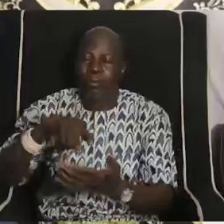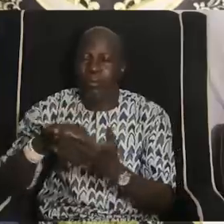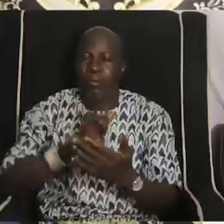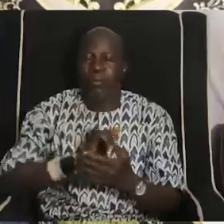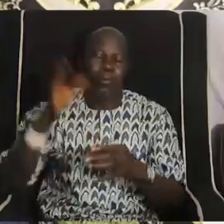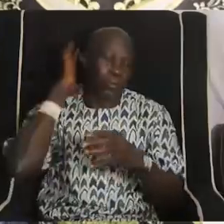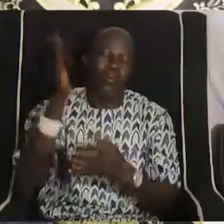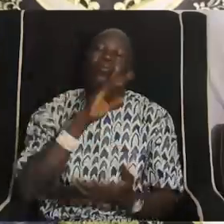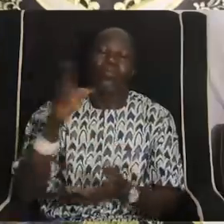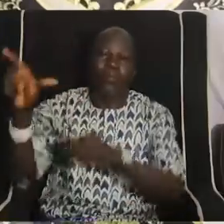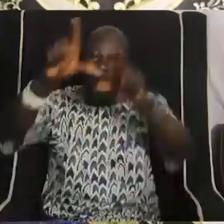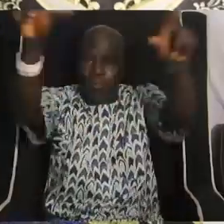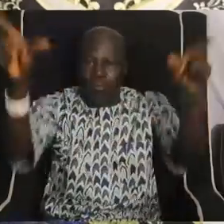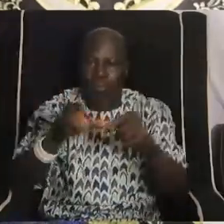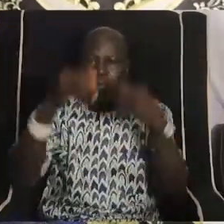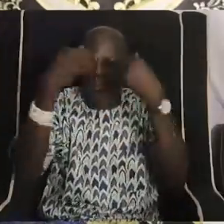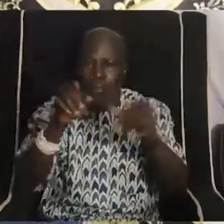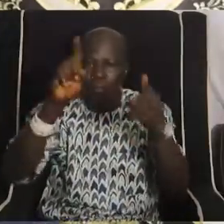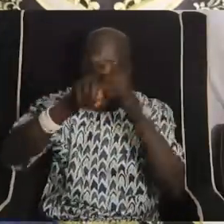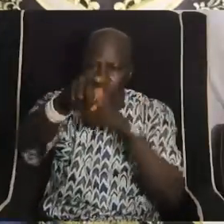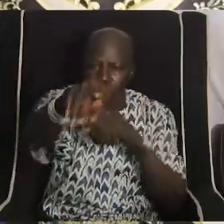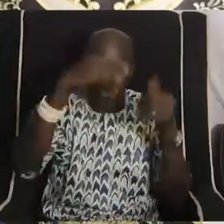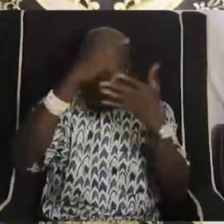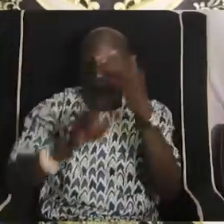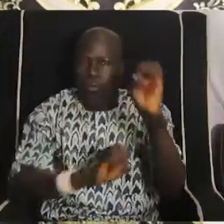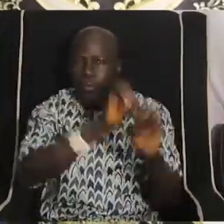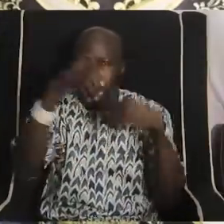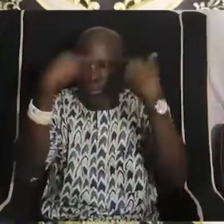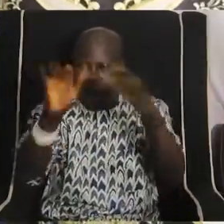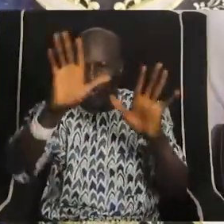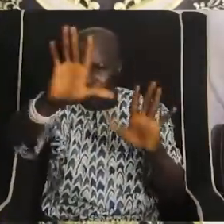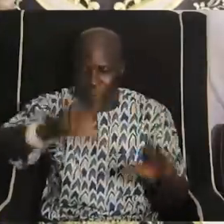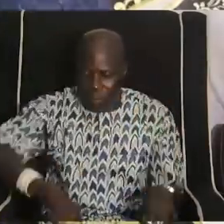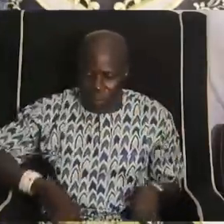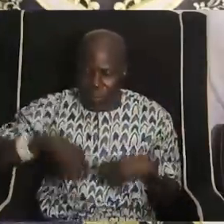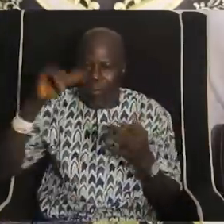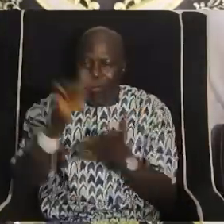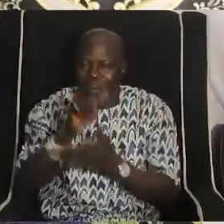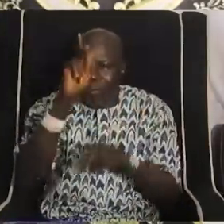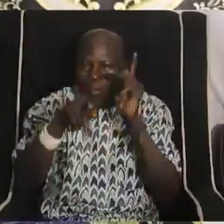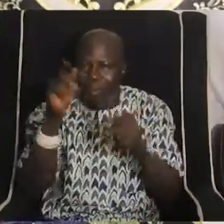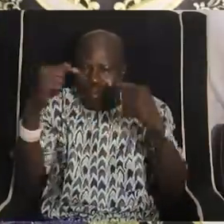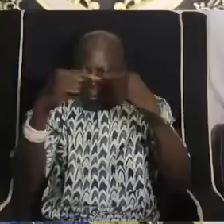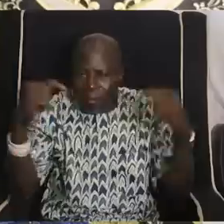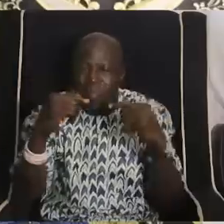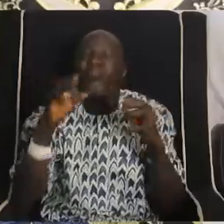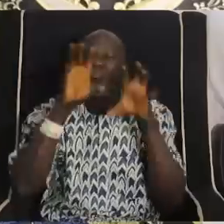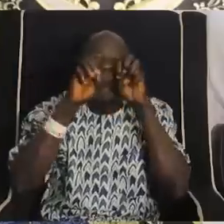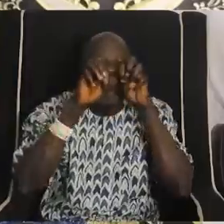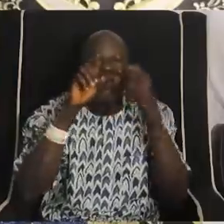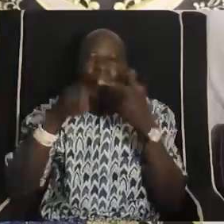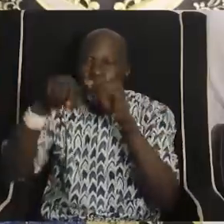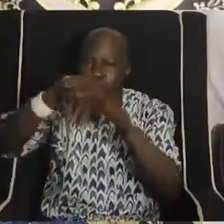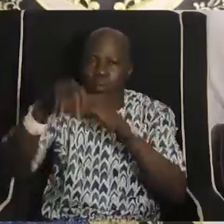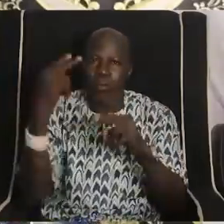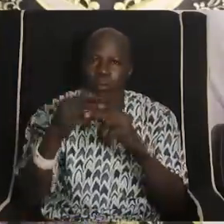se awari e fun. We will locate it and release to you. O to so laye e. What has been lost in your life? Ti aje wa fi bu o. That the enemy mock you with. Ni oruko Jesu.